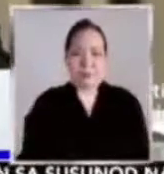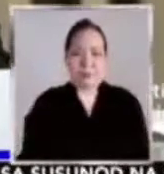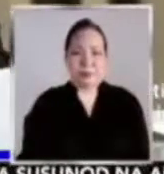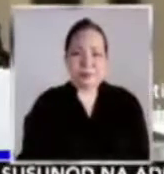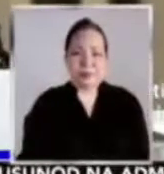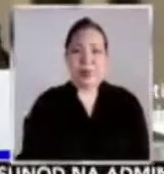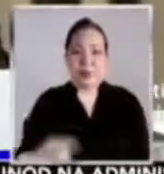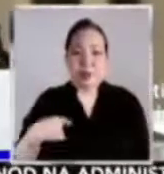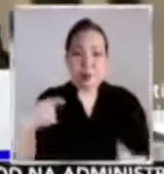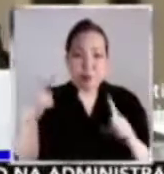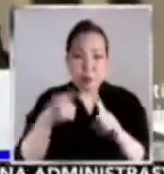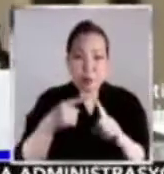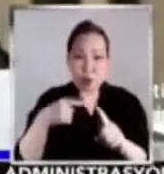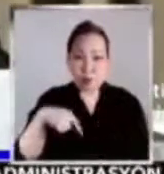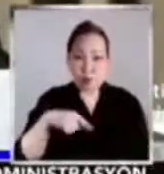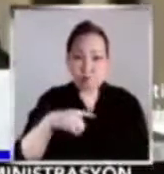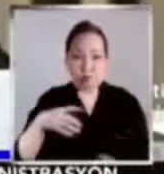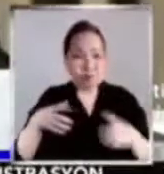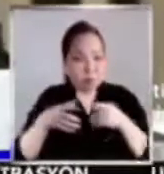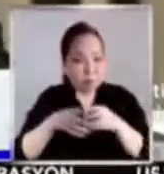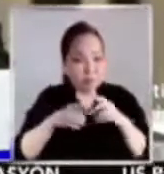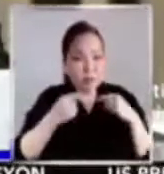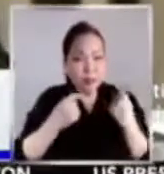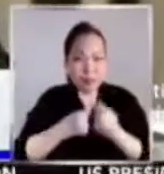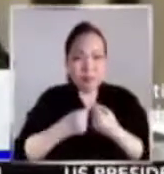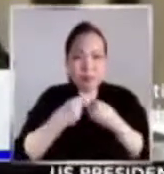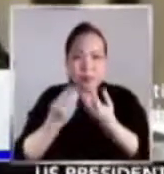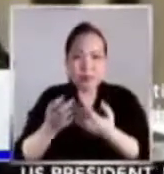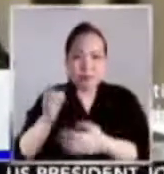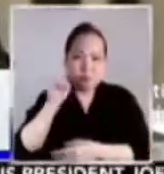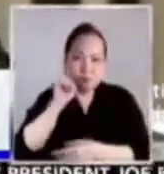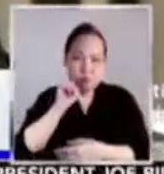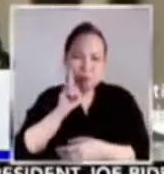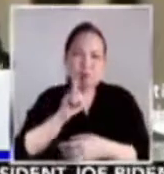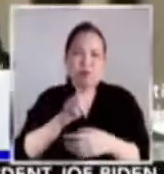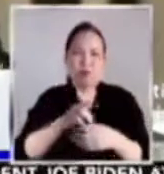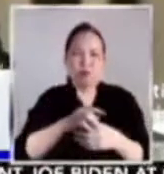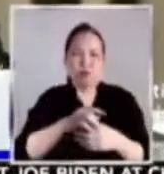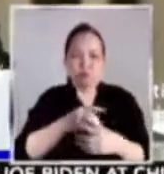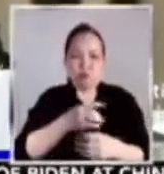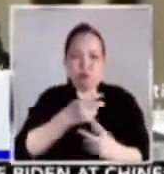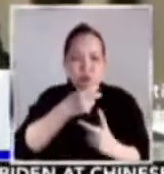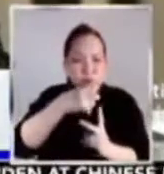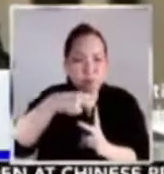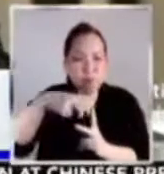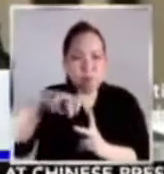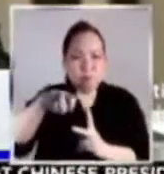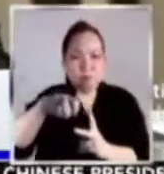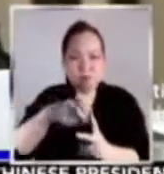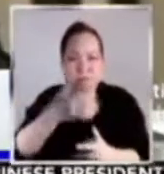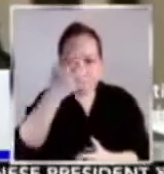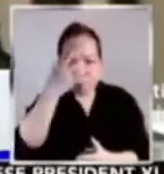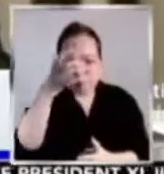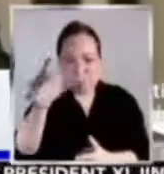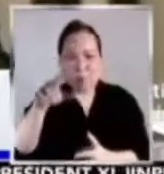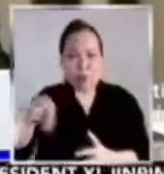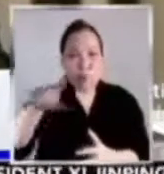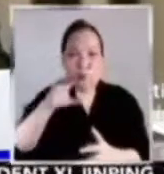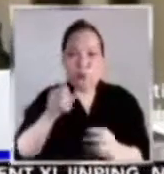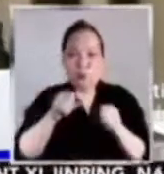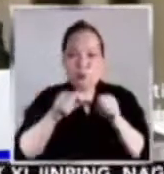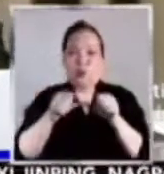of the PTC to ensure a smooth and seamless transition while ensuring the continued and